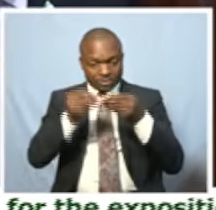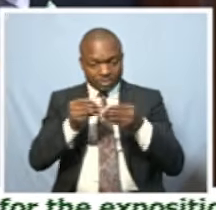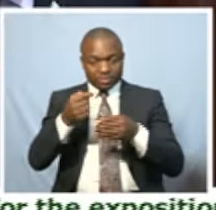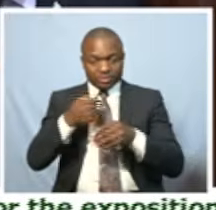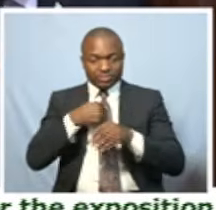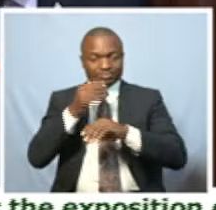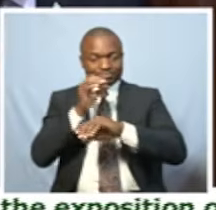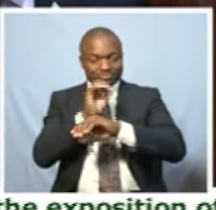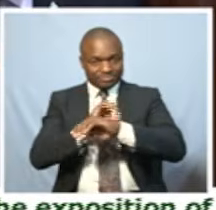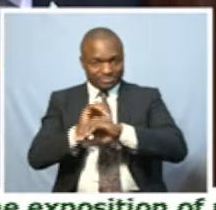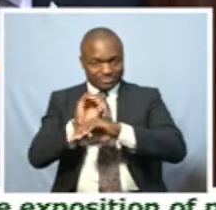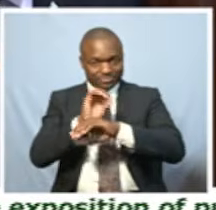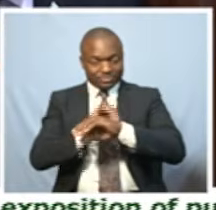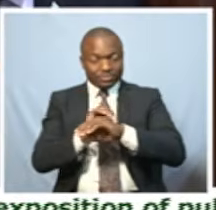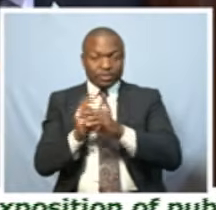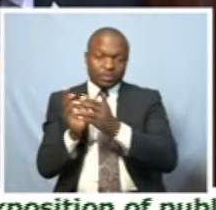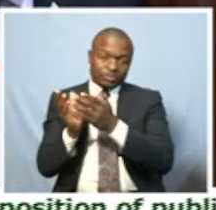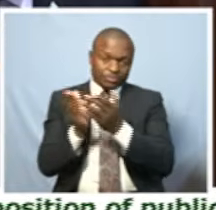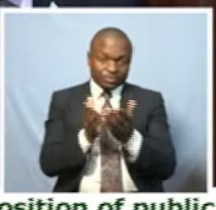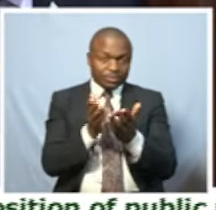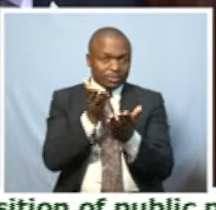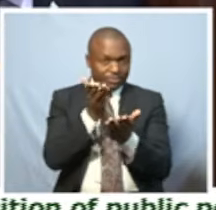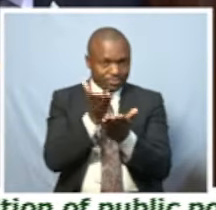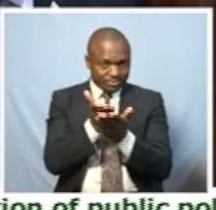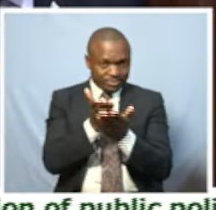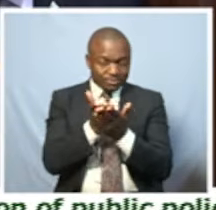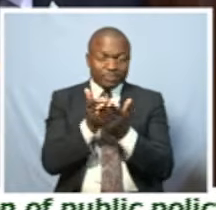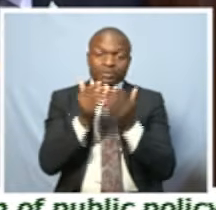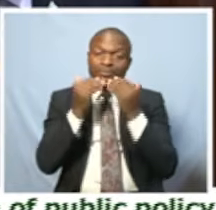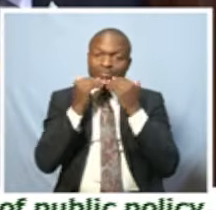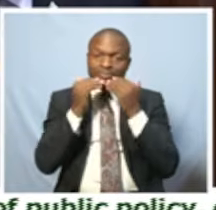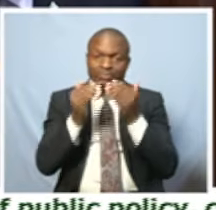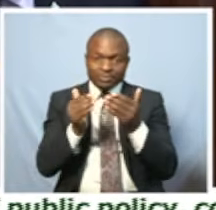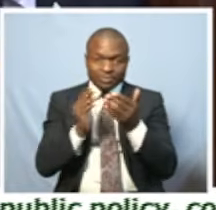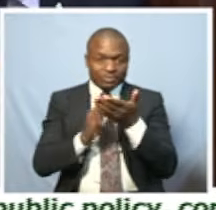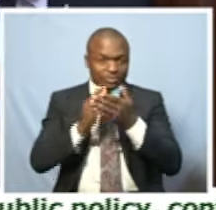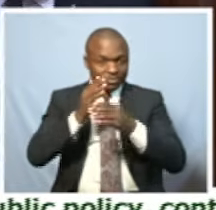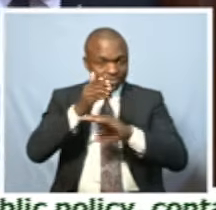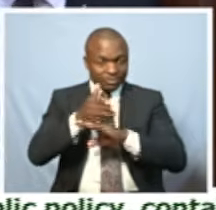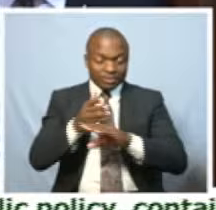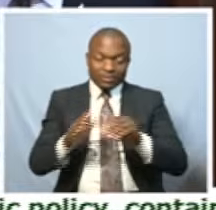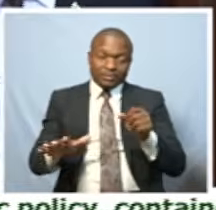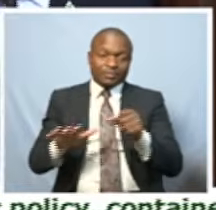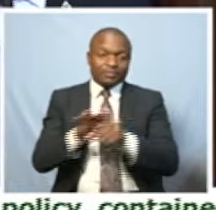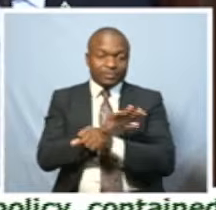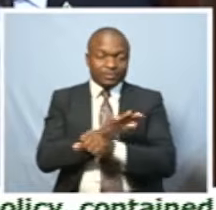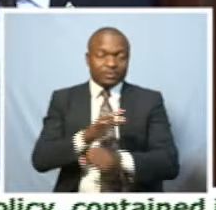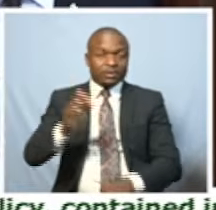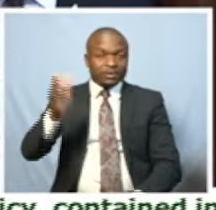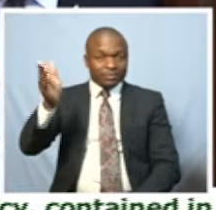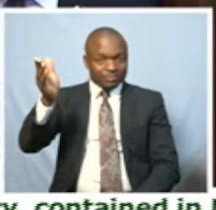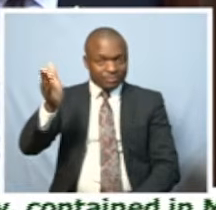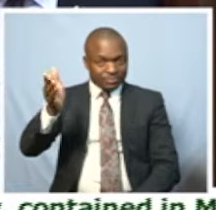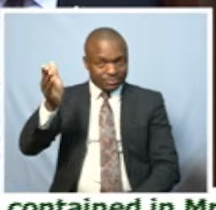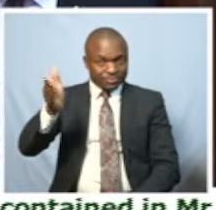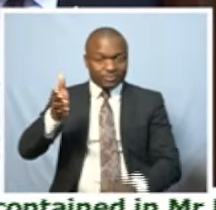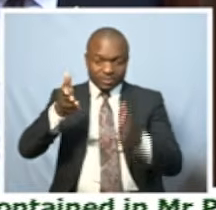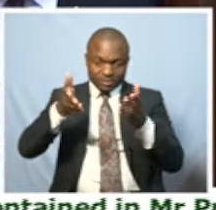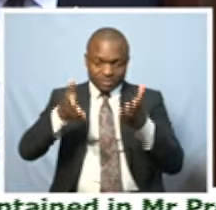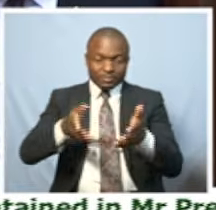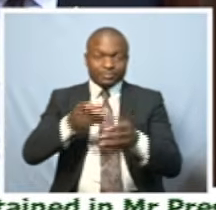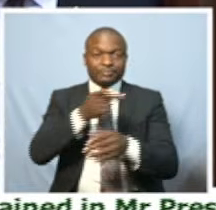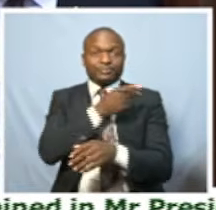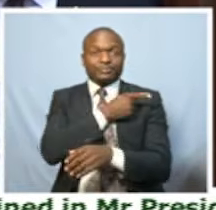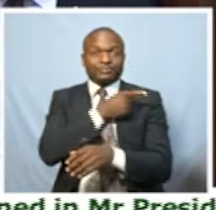rare privilege to move the motion of thanks following the comprehensive and inspiring address by the President on this August